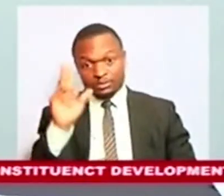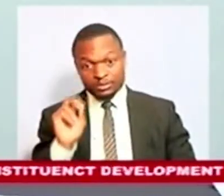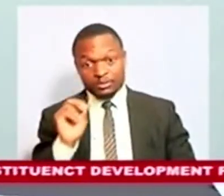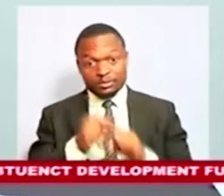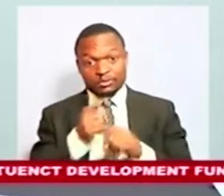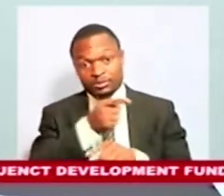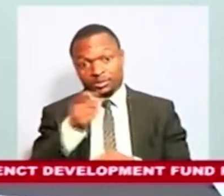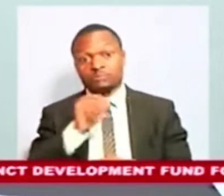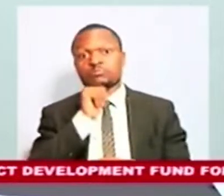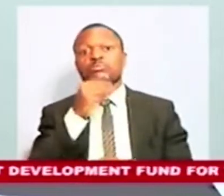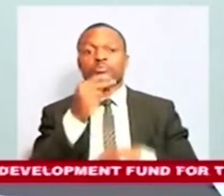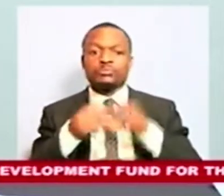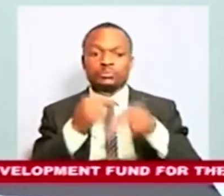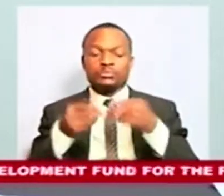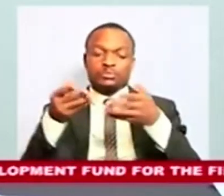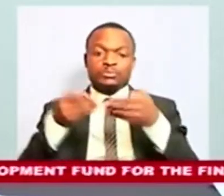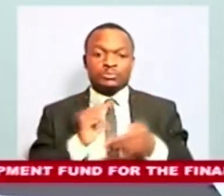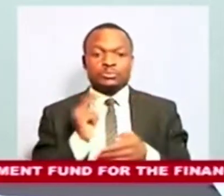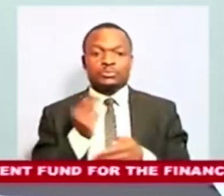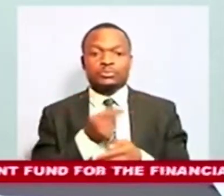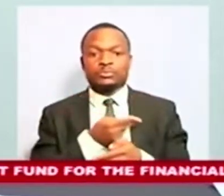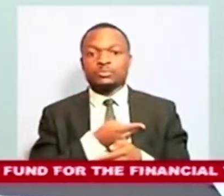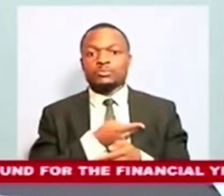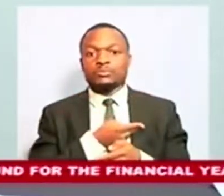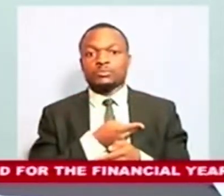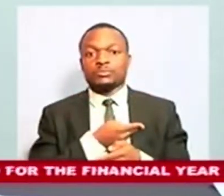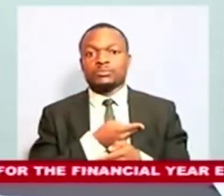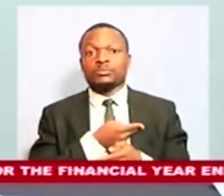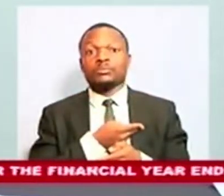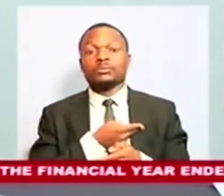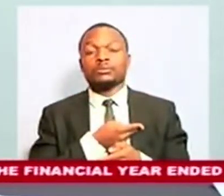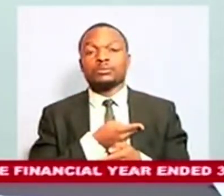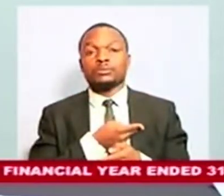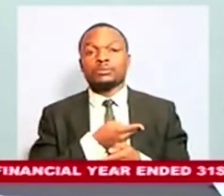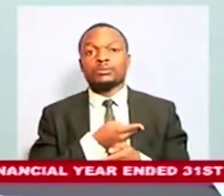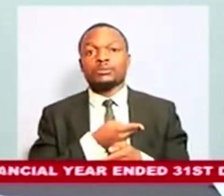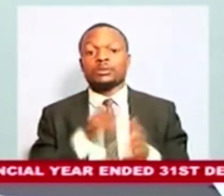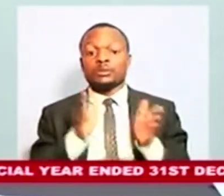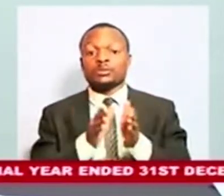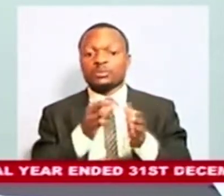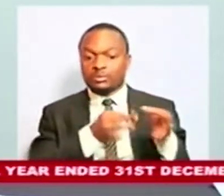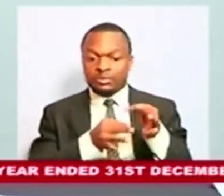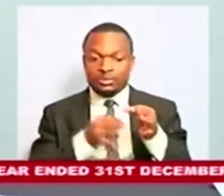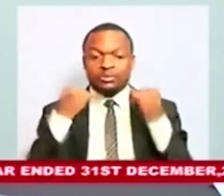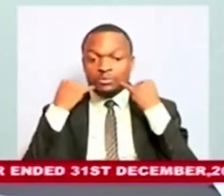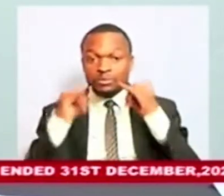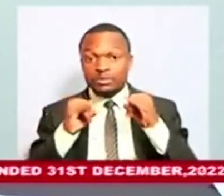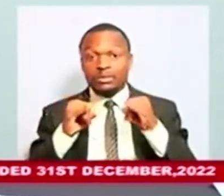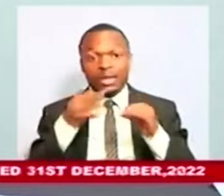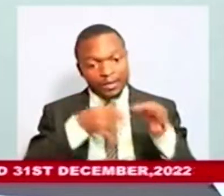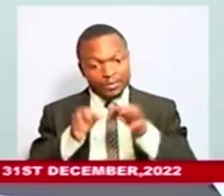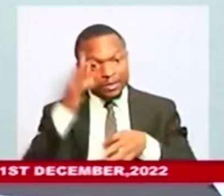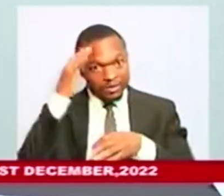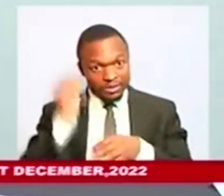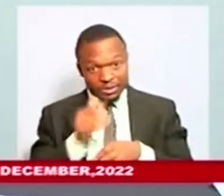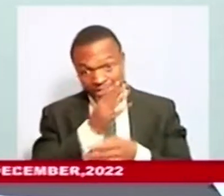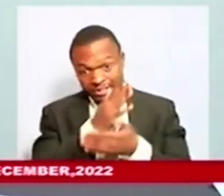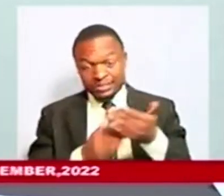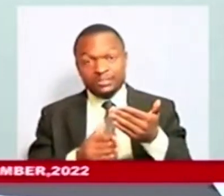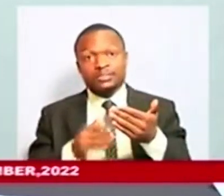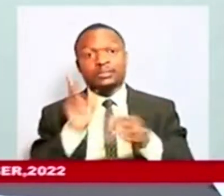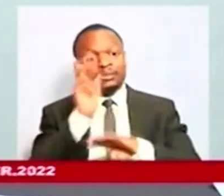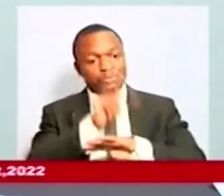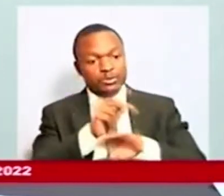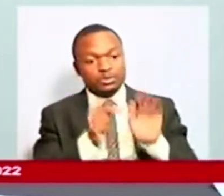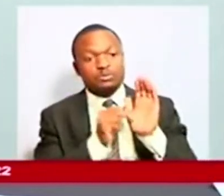that does not mean that you give us scant information. Explain why some projects are not appearing here. I